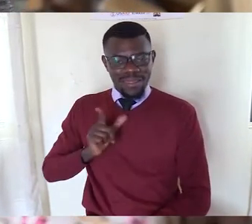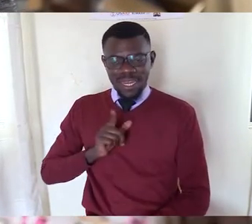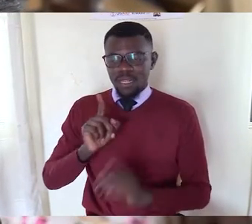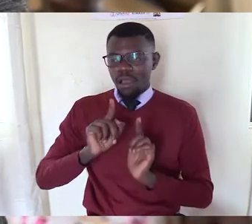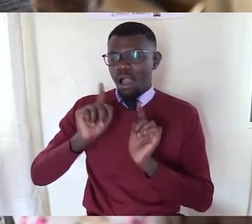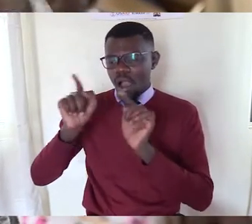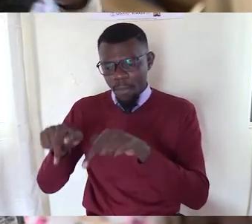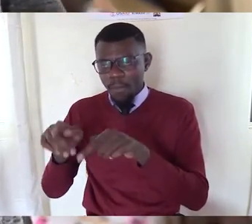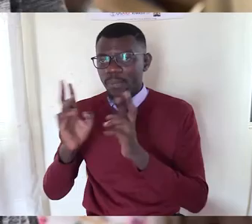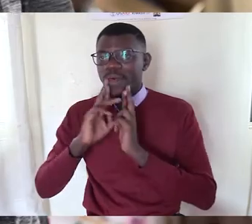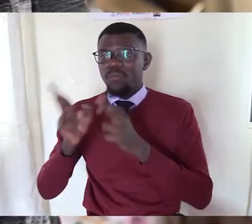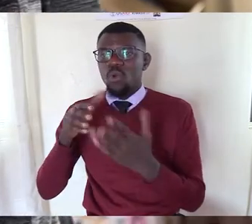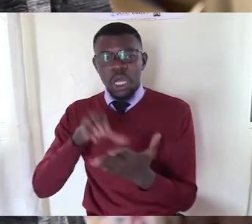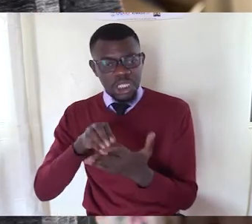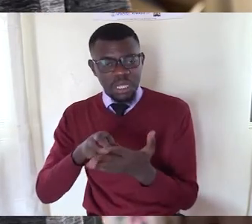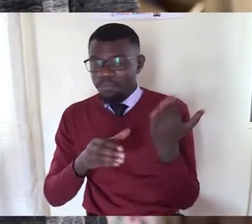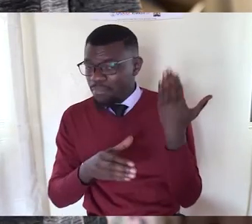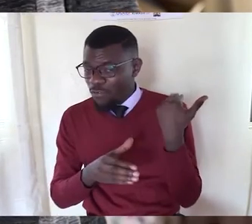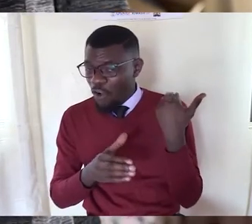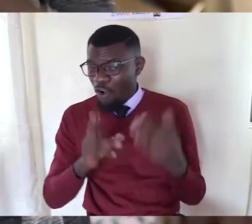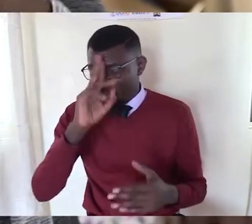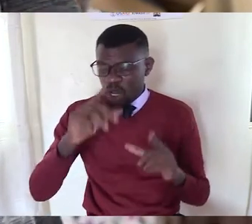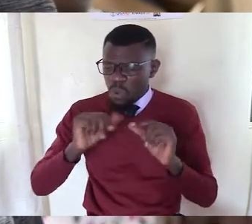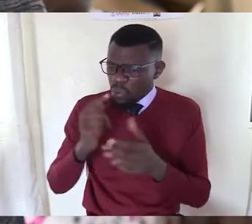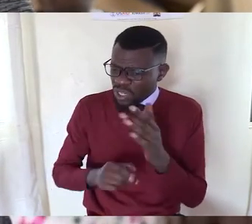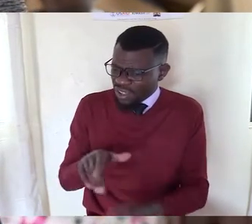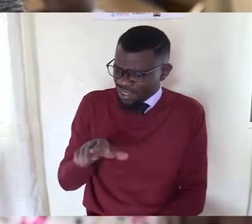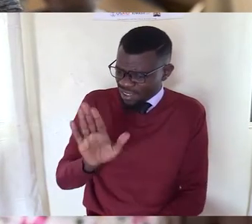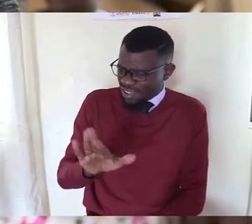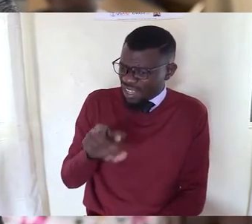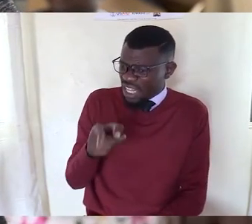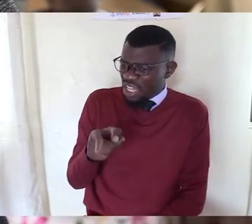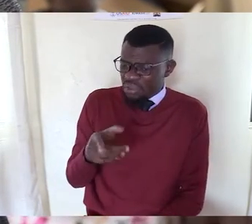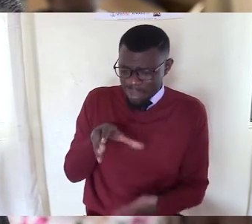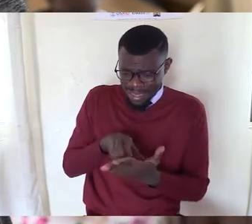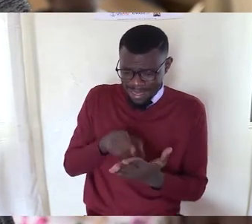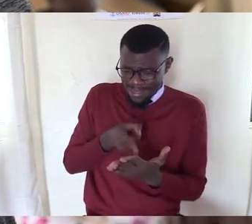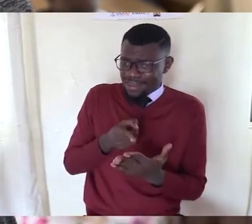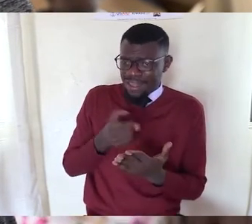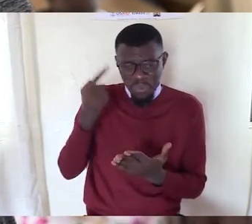case. And she was told, and I quote, "Unafikiria utapeleka wapi hii kesi?